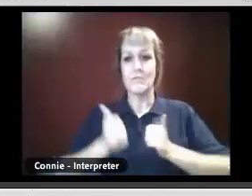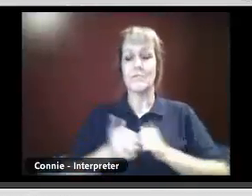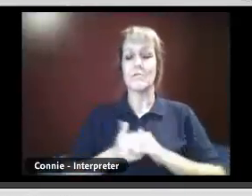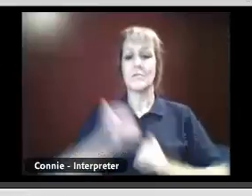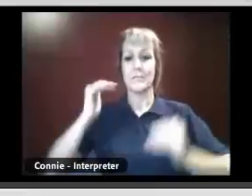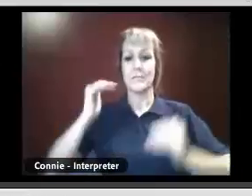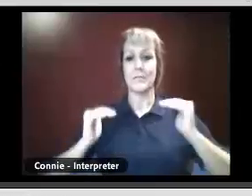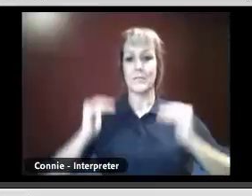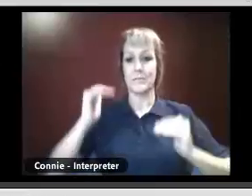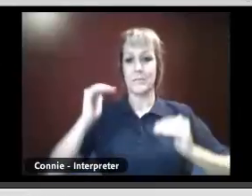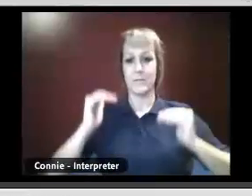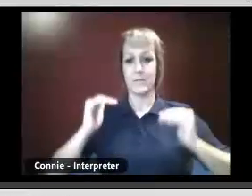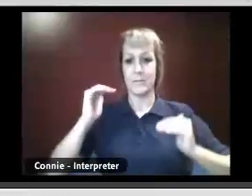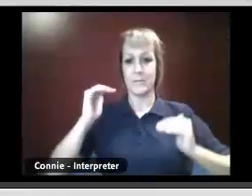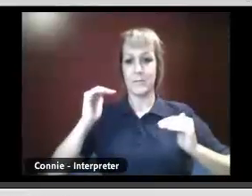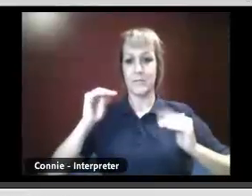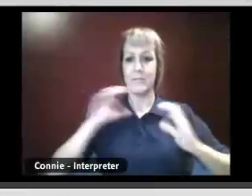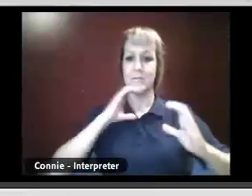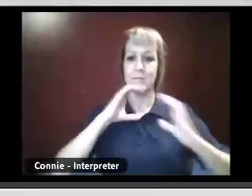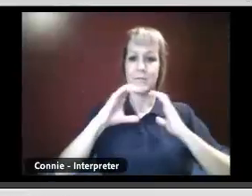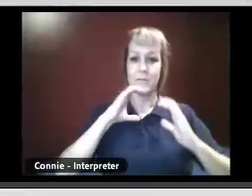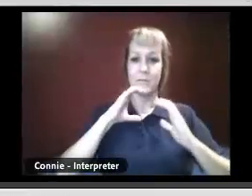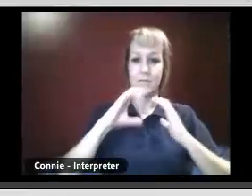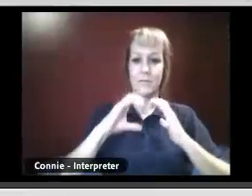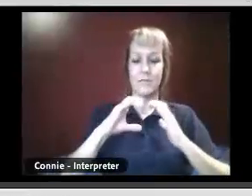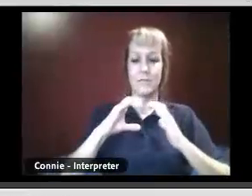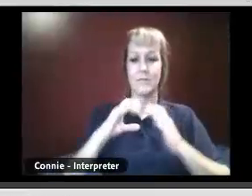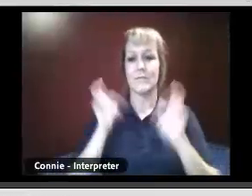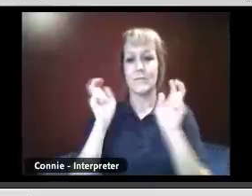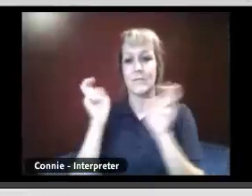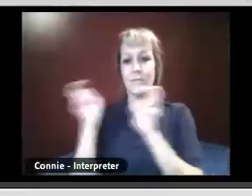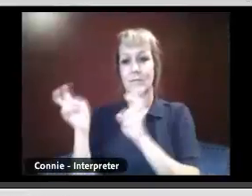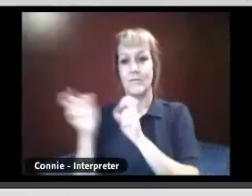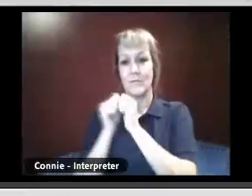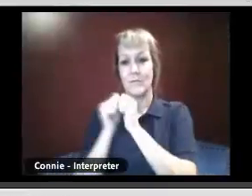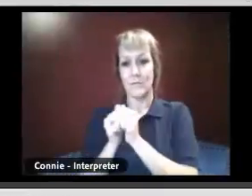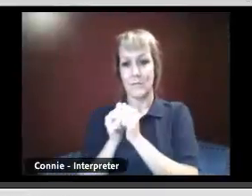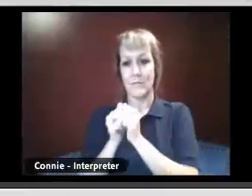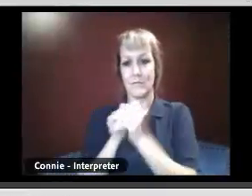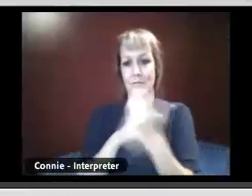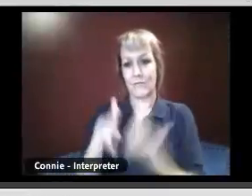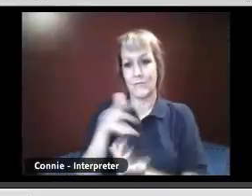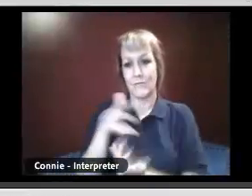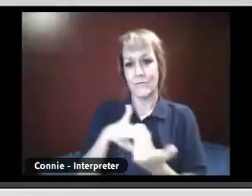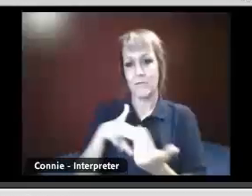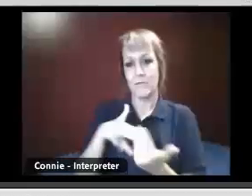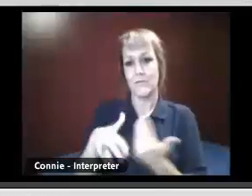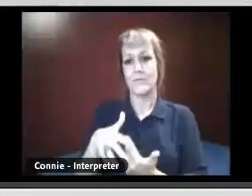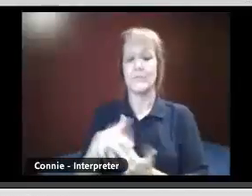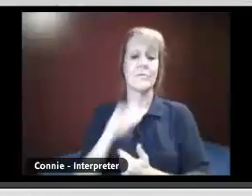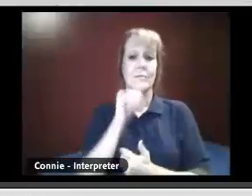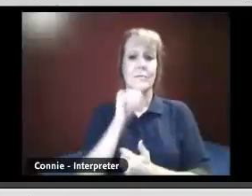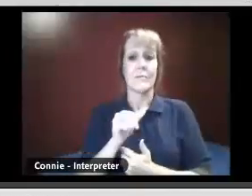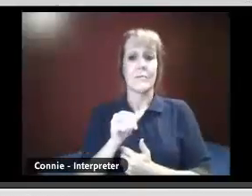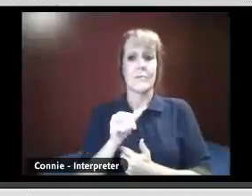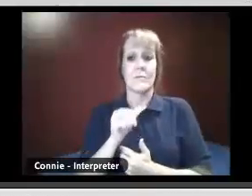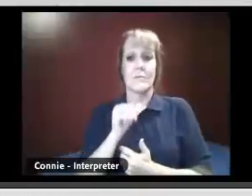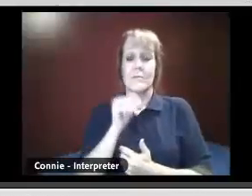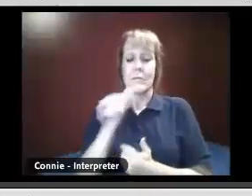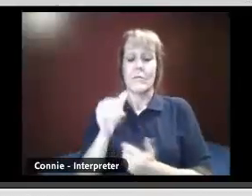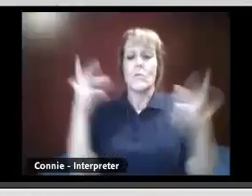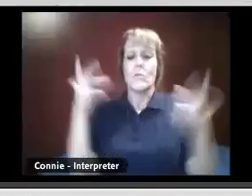balance, conversations along and issues with the interpersonal. Right? It's not a given. That's lifelong learning in